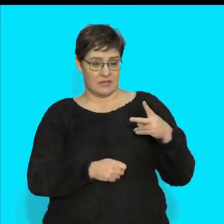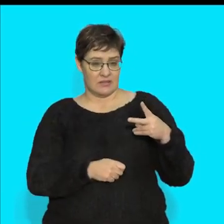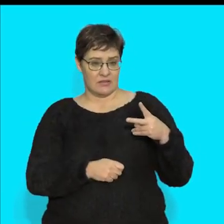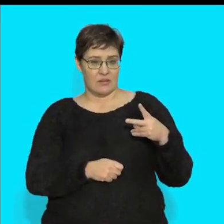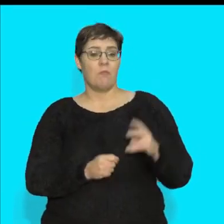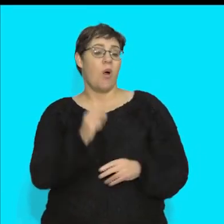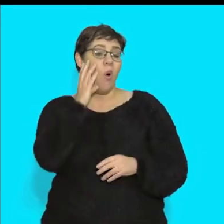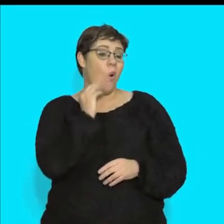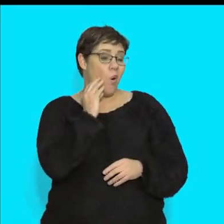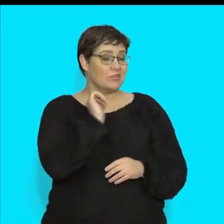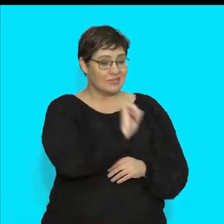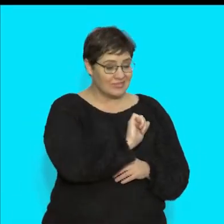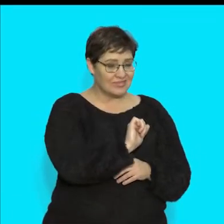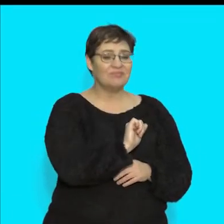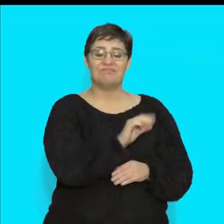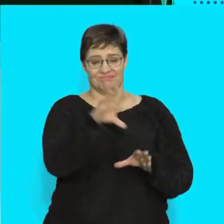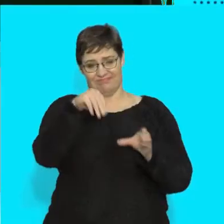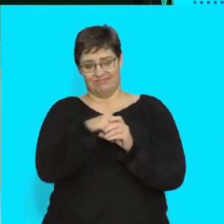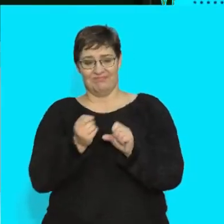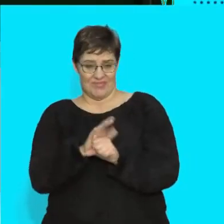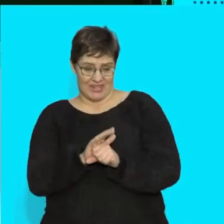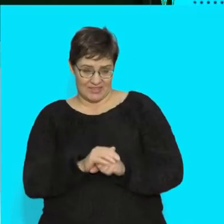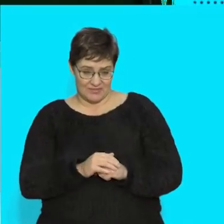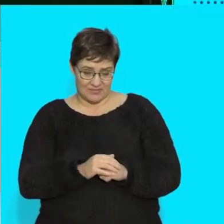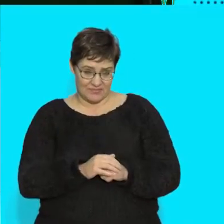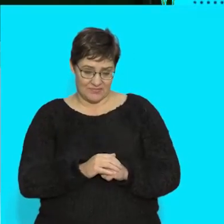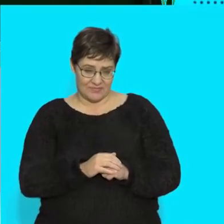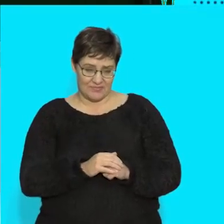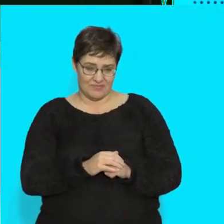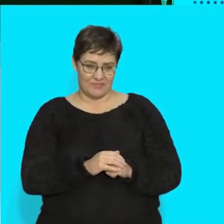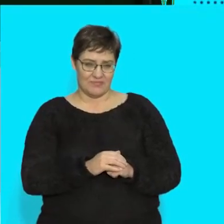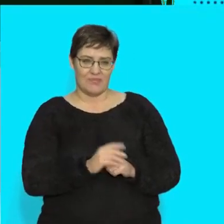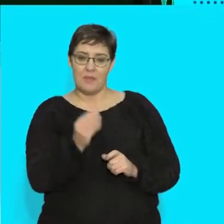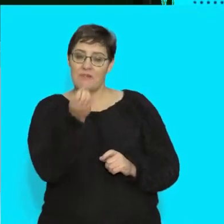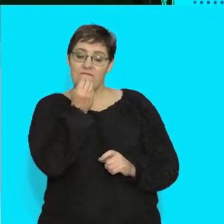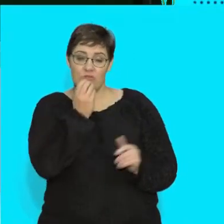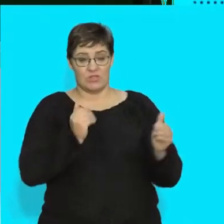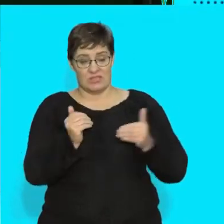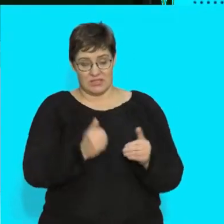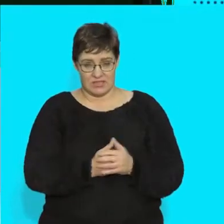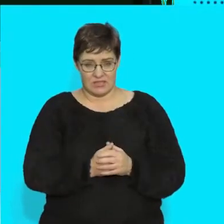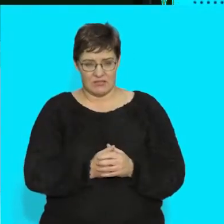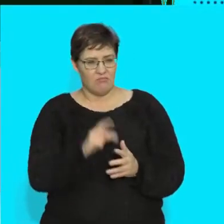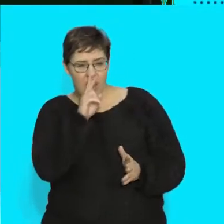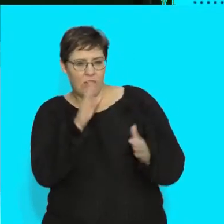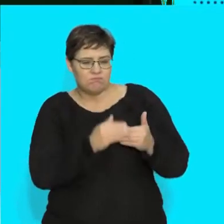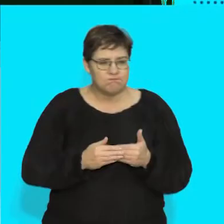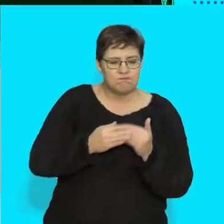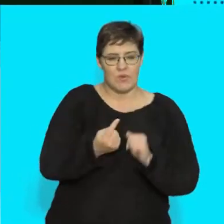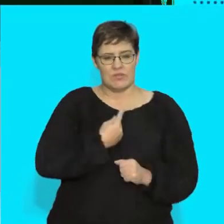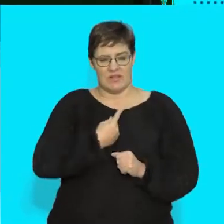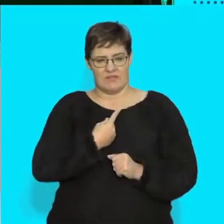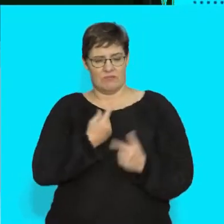you get, age can come into being. And your diet, all right, how you look after yourself,